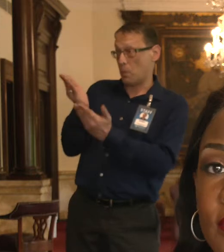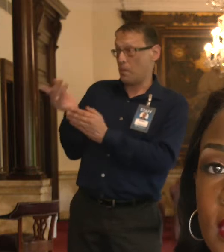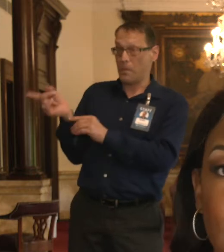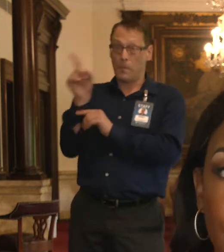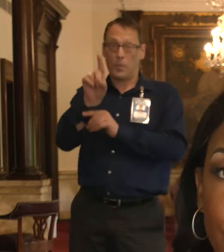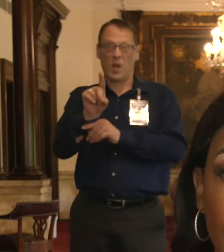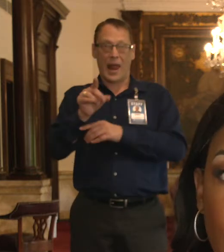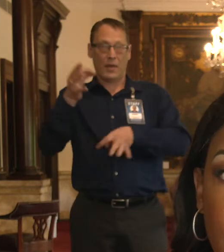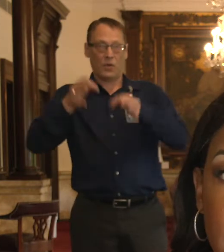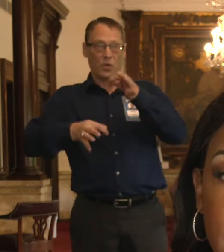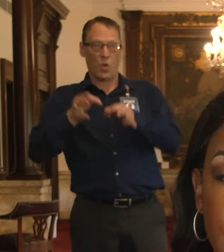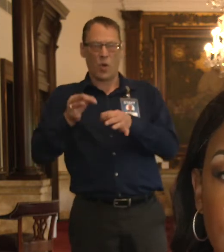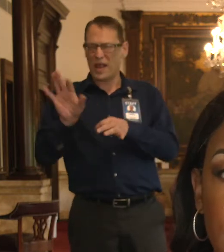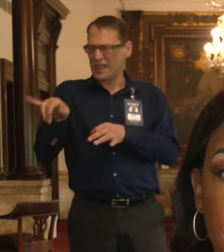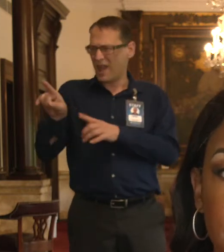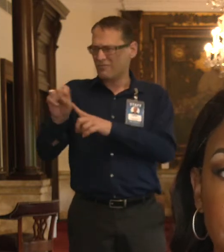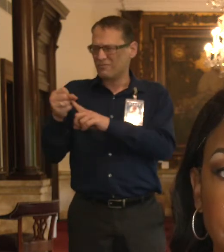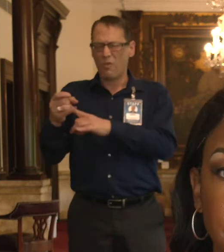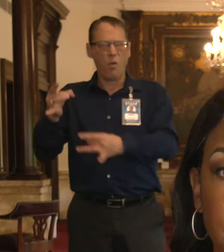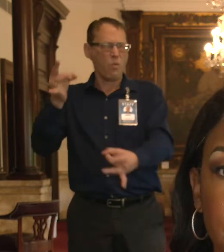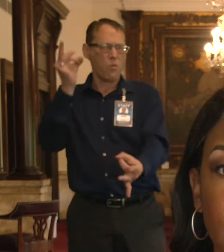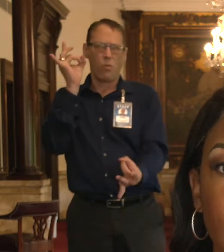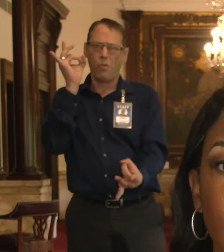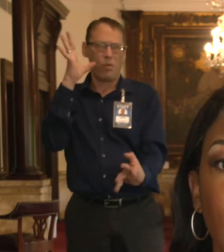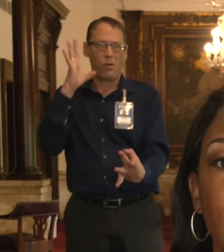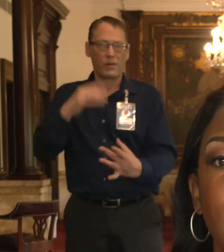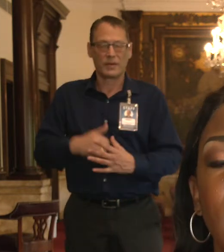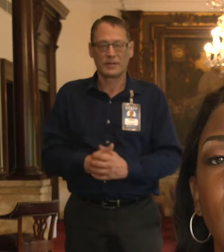not left in such deplorable conditions.